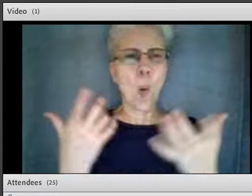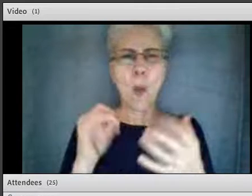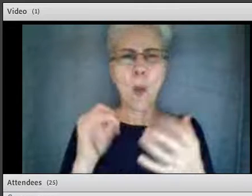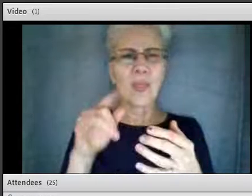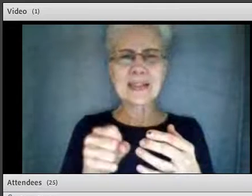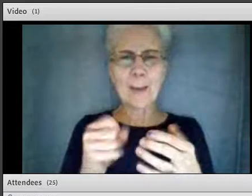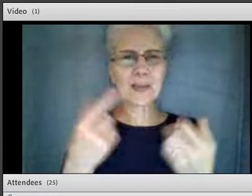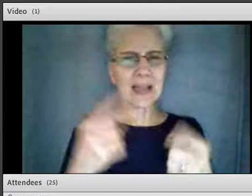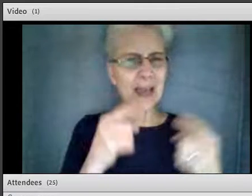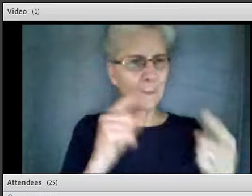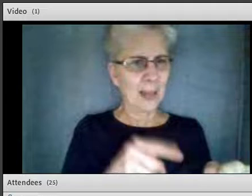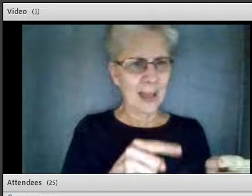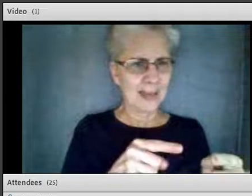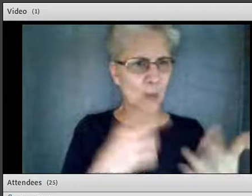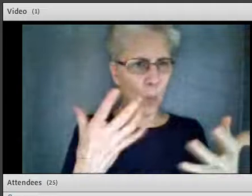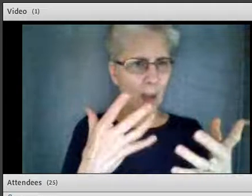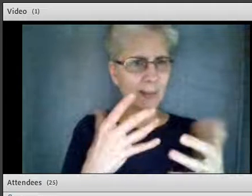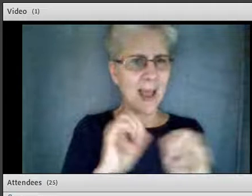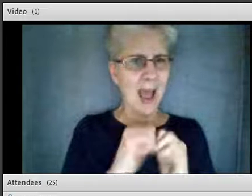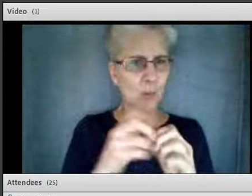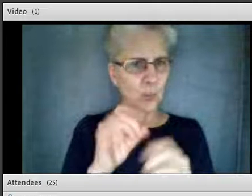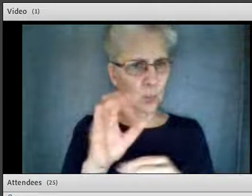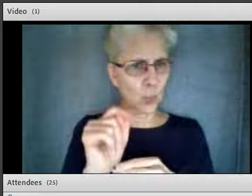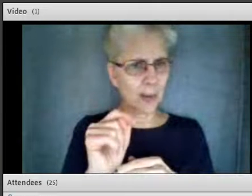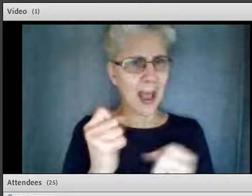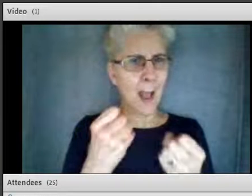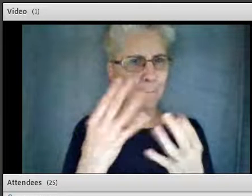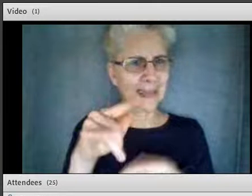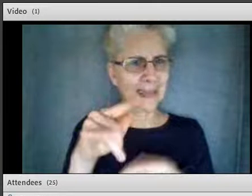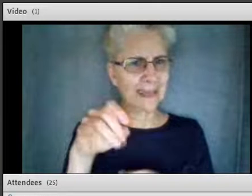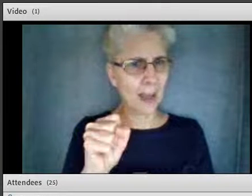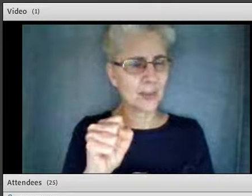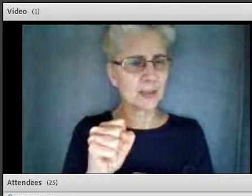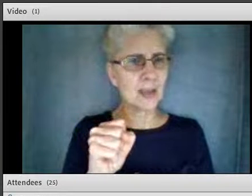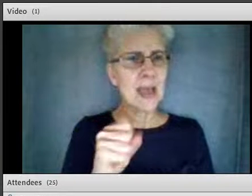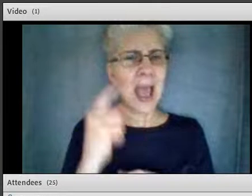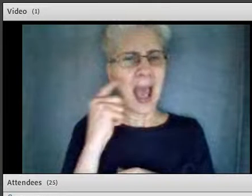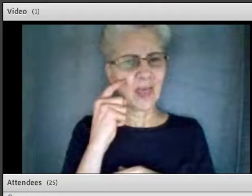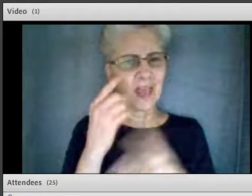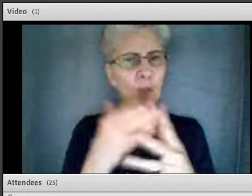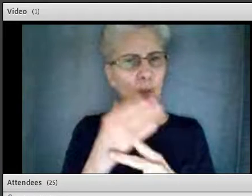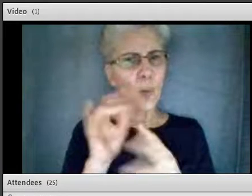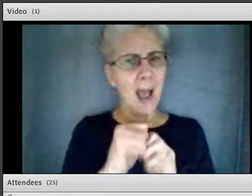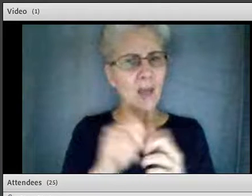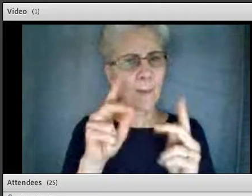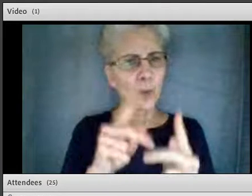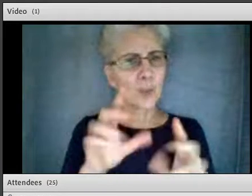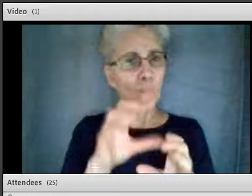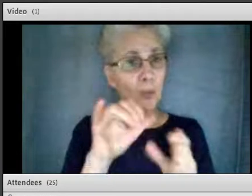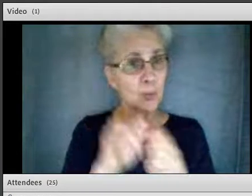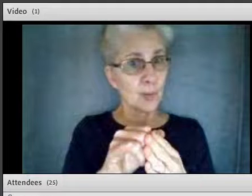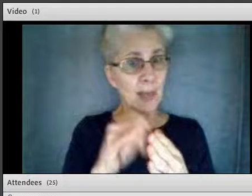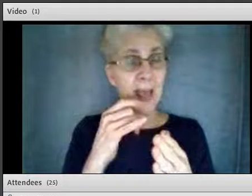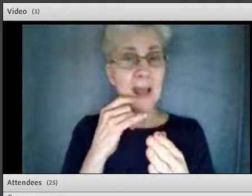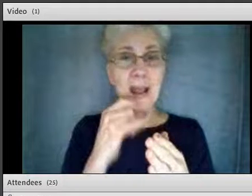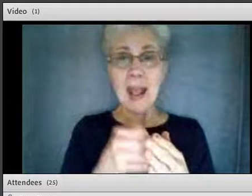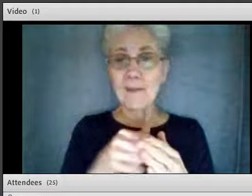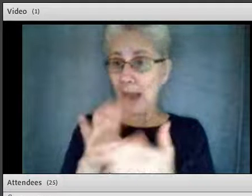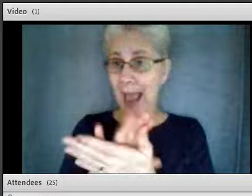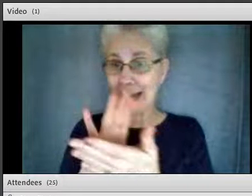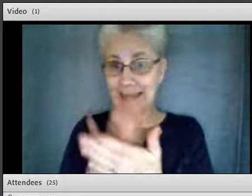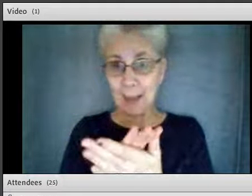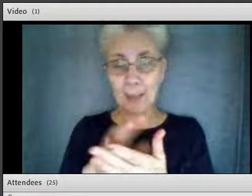it? And really think through how that user is going to do that. If you're in an academic institution, it's a college freshman, they need to do a paper on